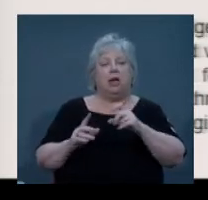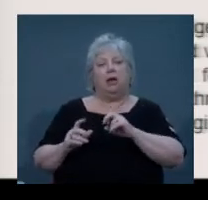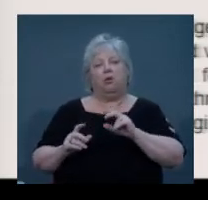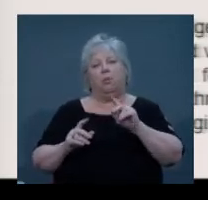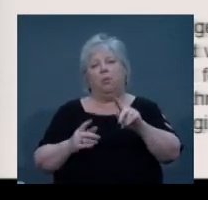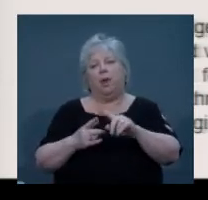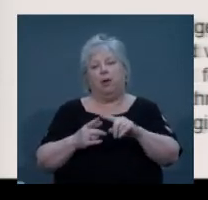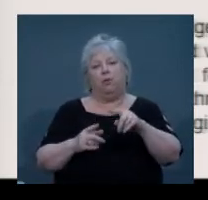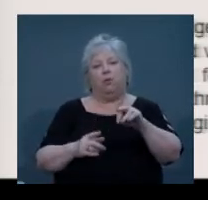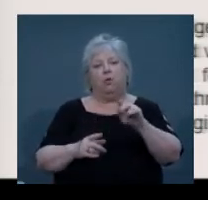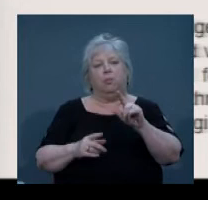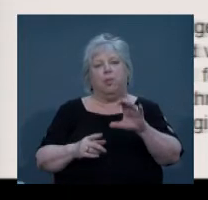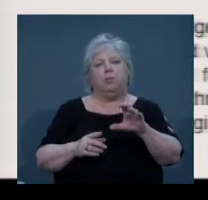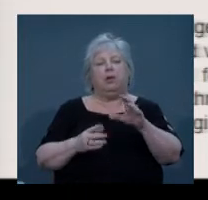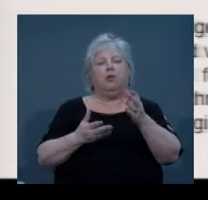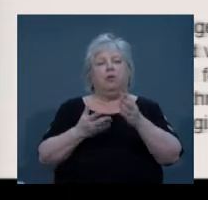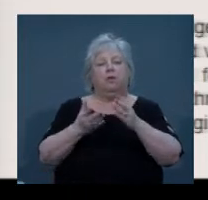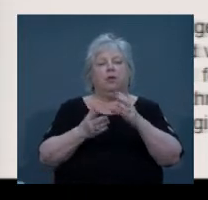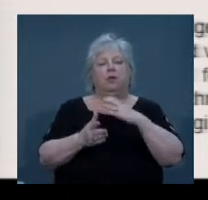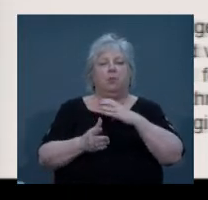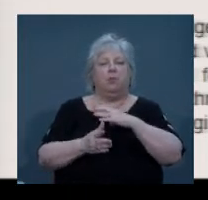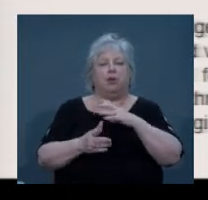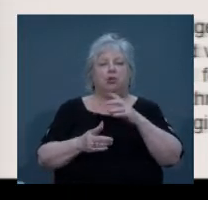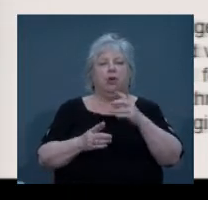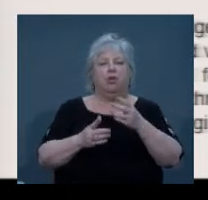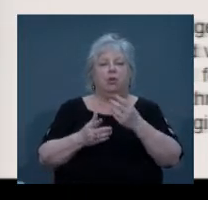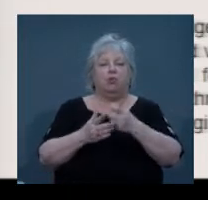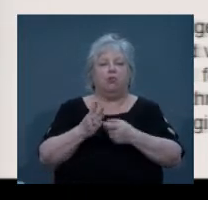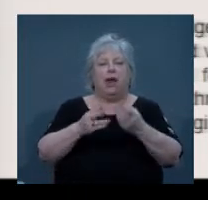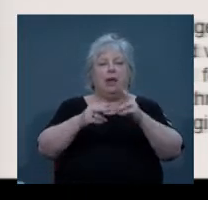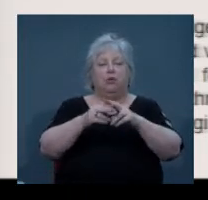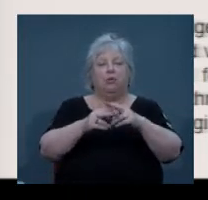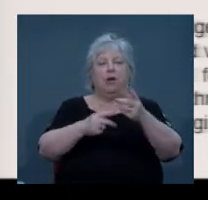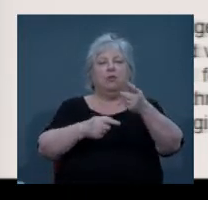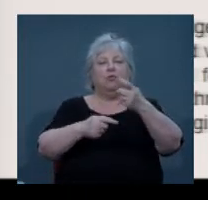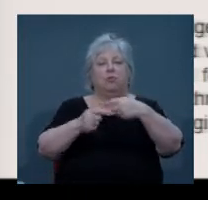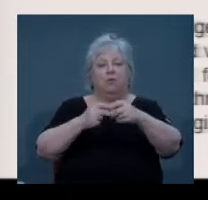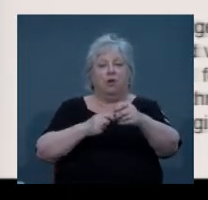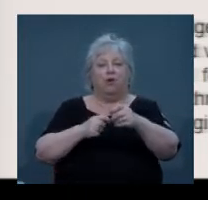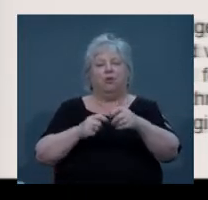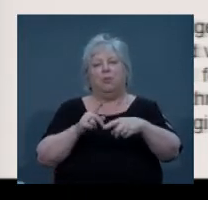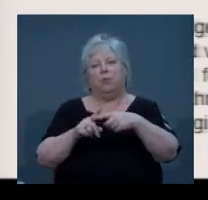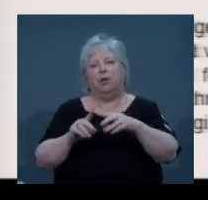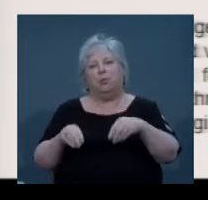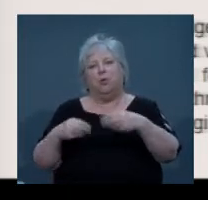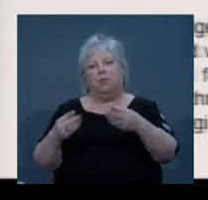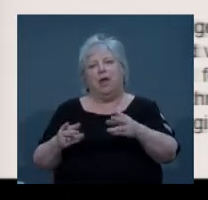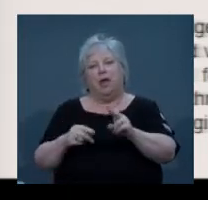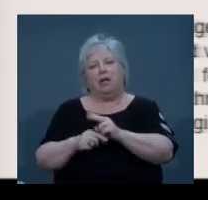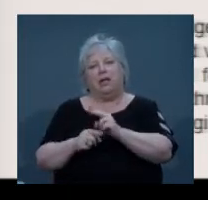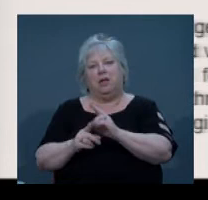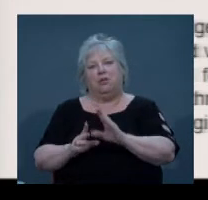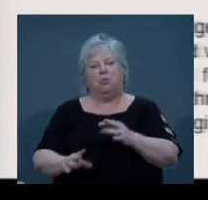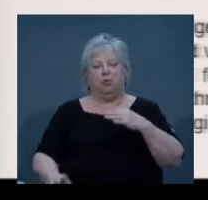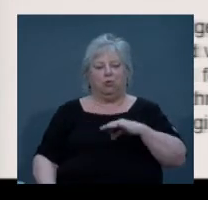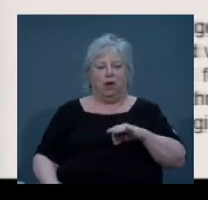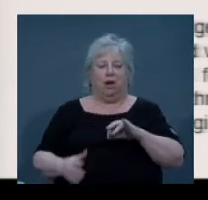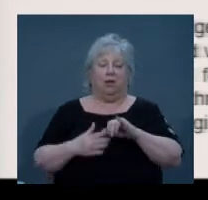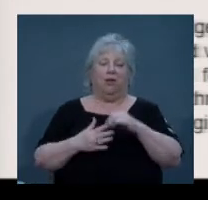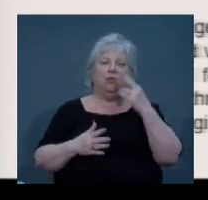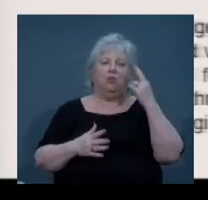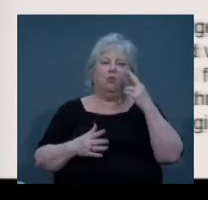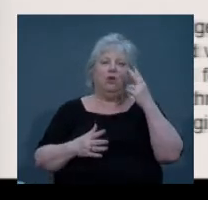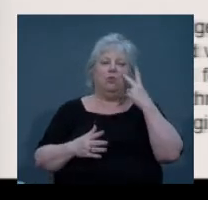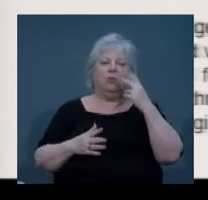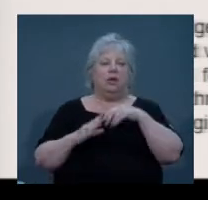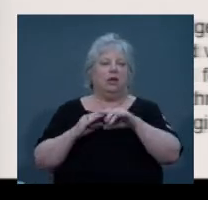Service Commission, reverse the rate increase, and then also provide customer credits. So that's why you see, like in January,